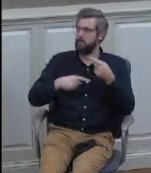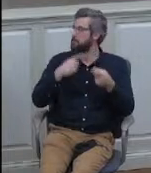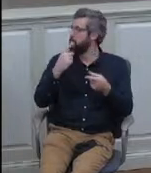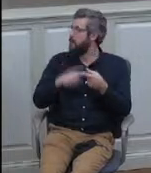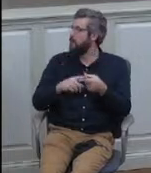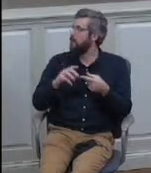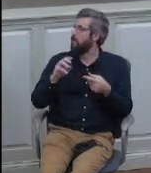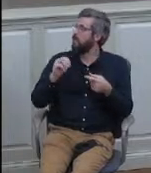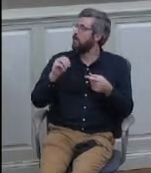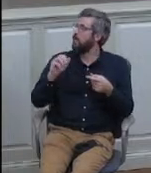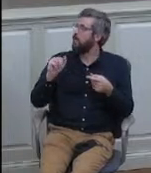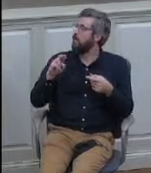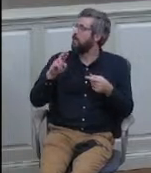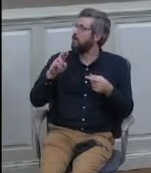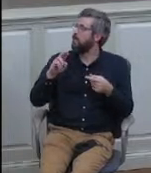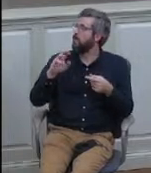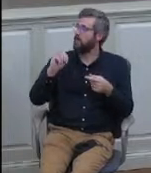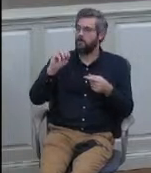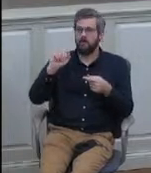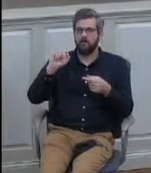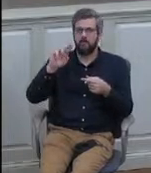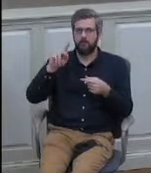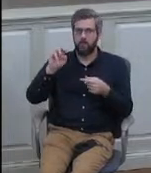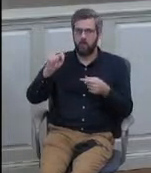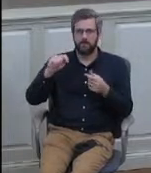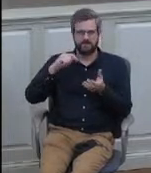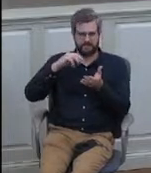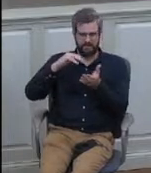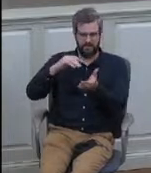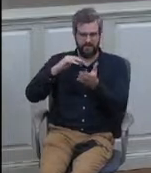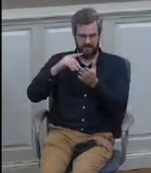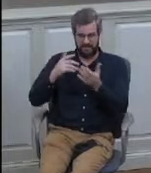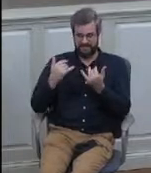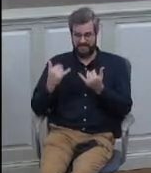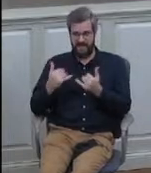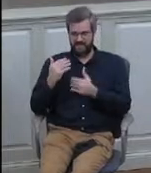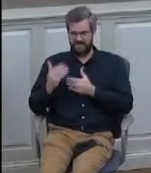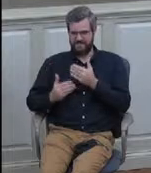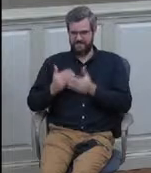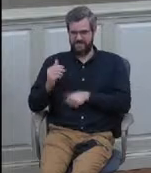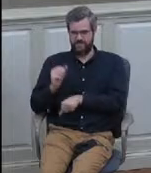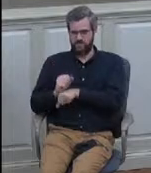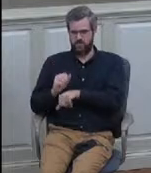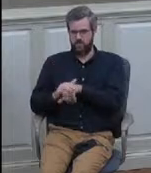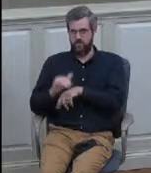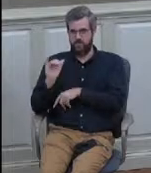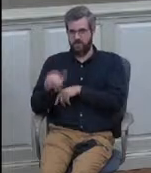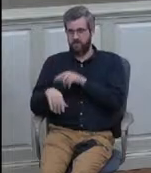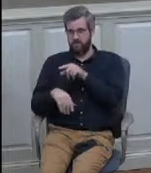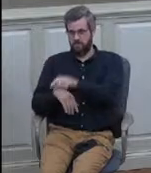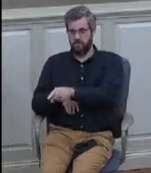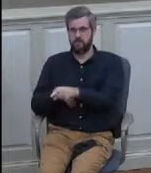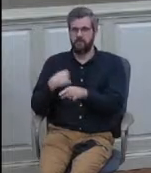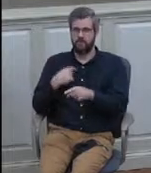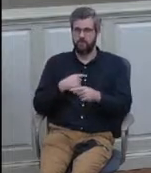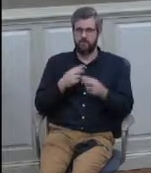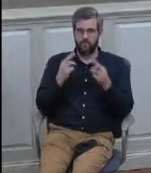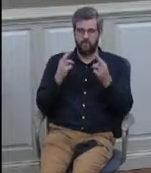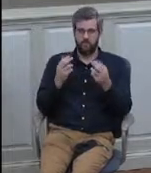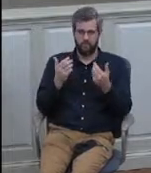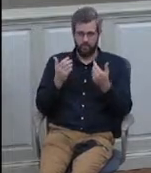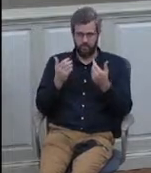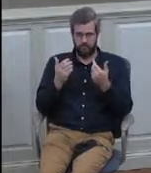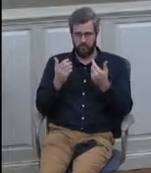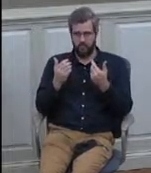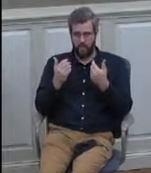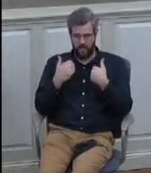study. That's one of the things that we're currently in the process of working on. We hope to have Target have